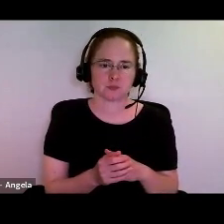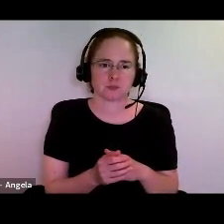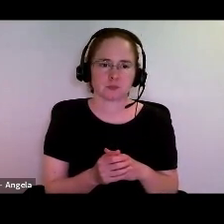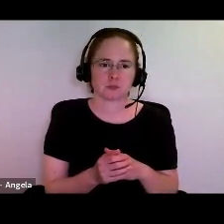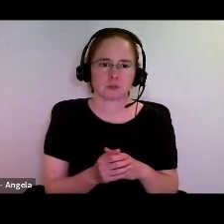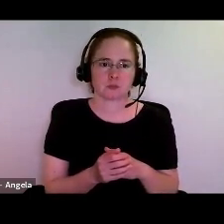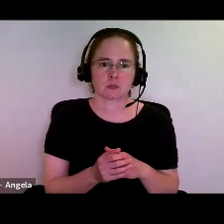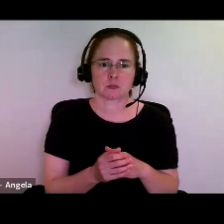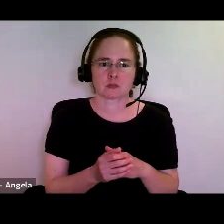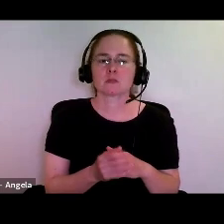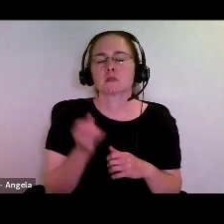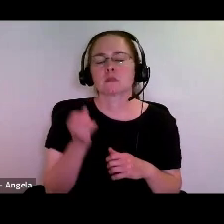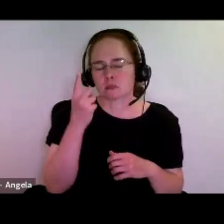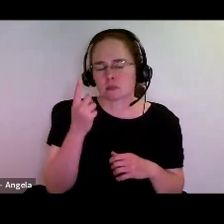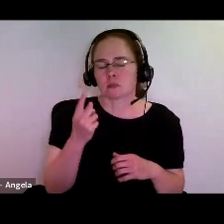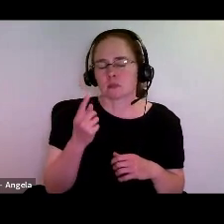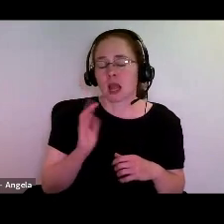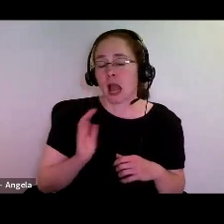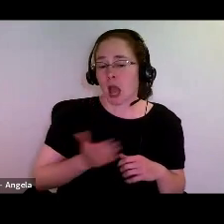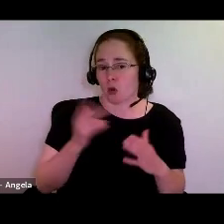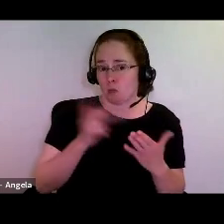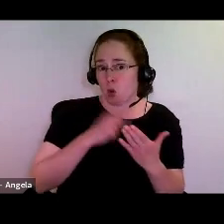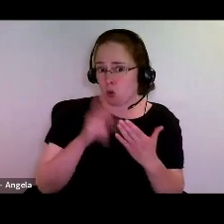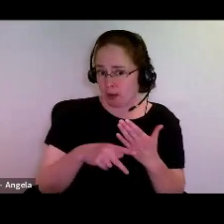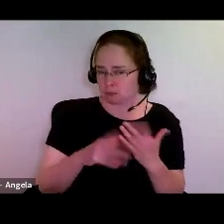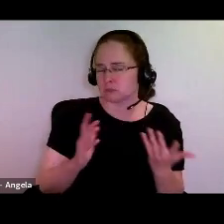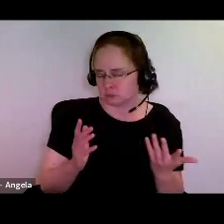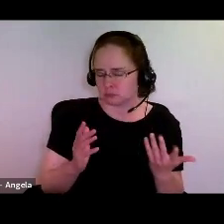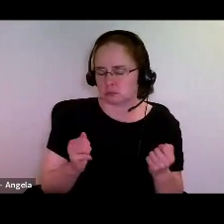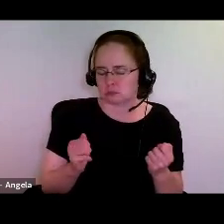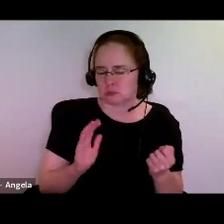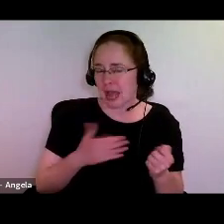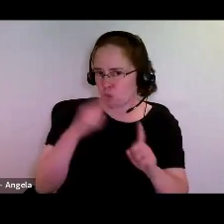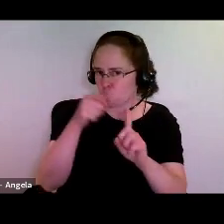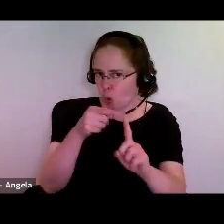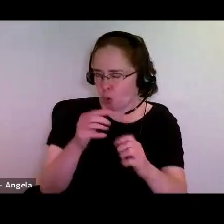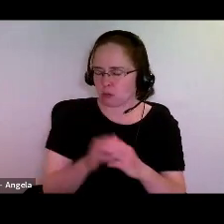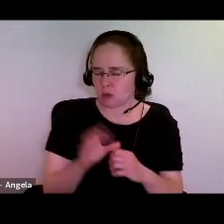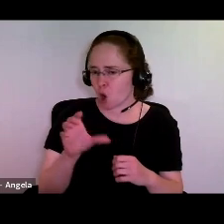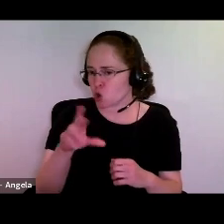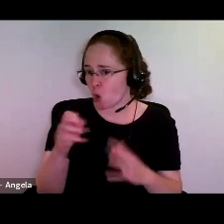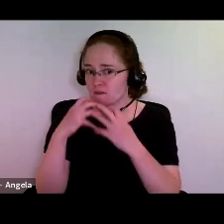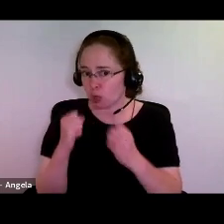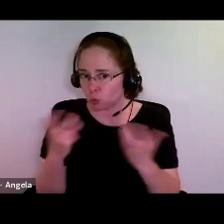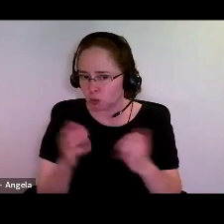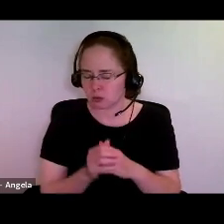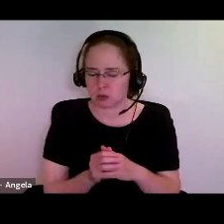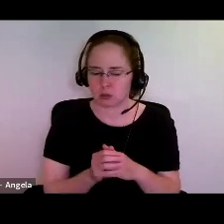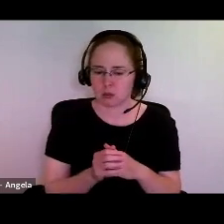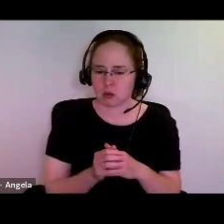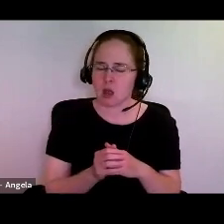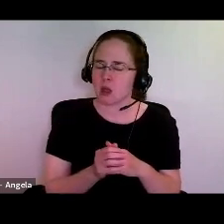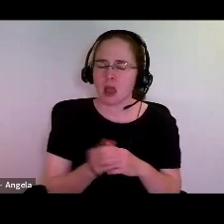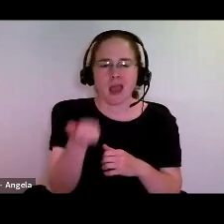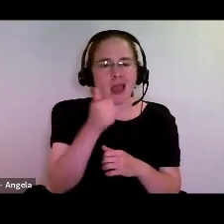NAMI's programs, I mentioned earlier that our goal or our belief, one of our core values, is that anybody who